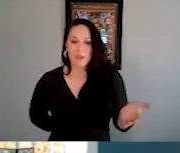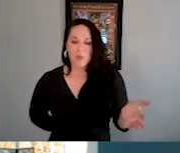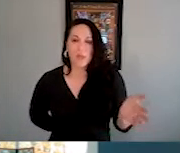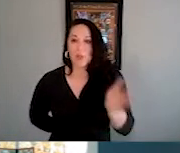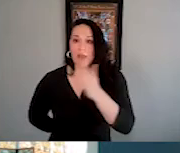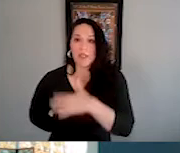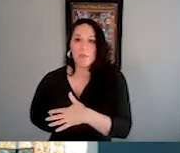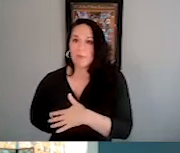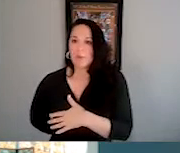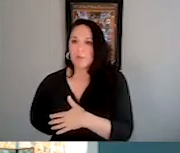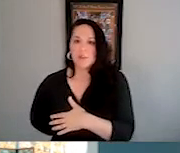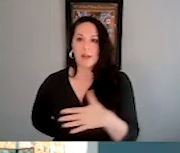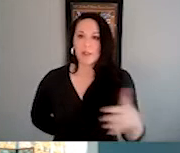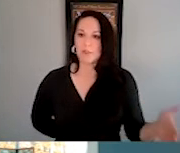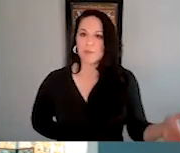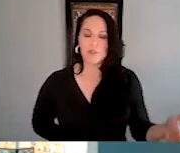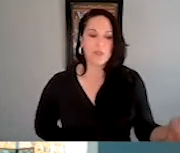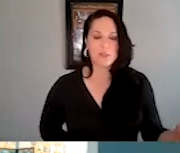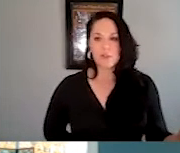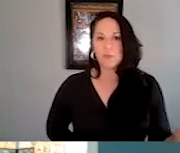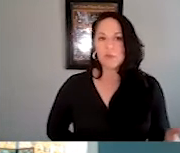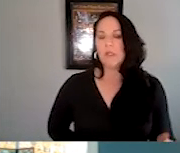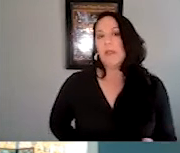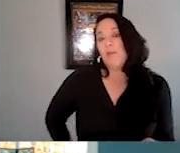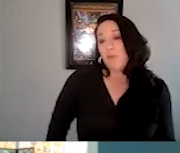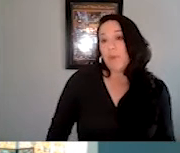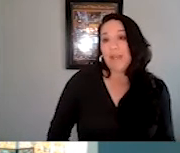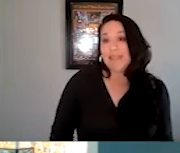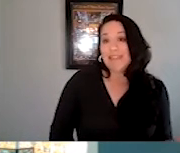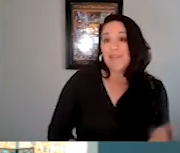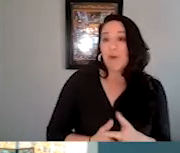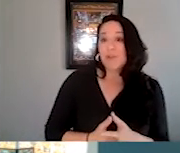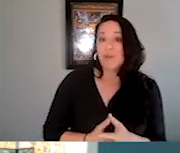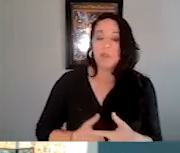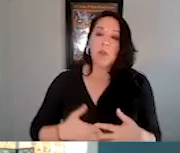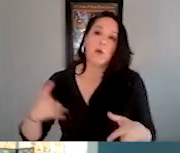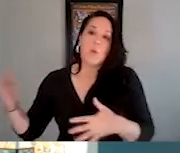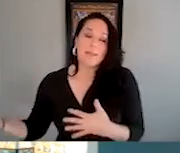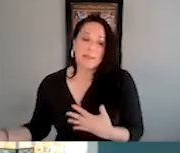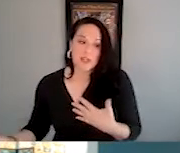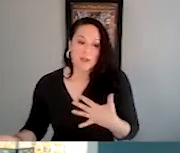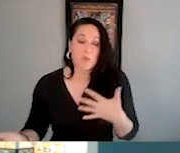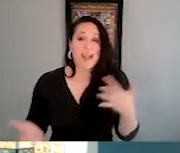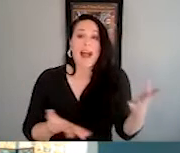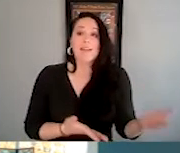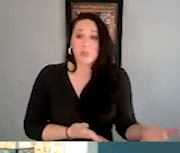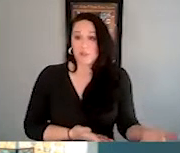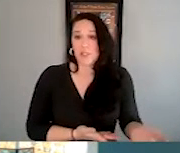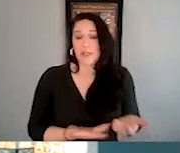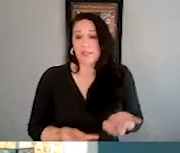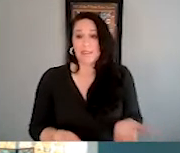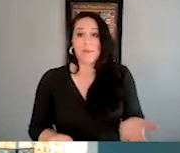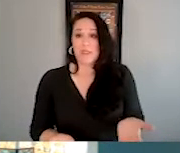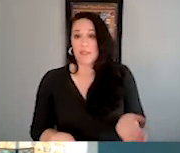us, we heard about young people sharing prescription drugs in school. We went and then did a focus group. Why are they sharing? What kind of